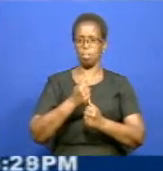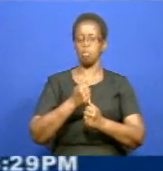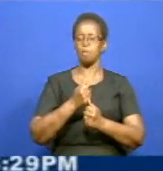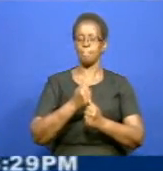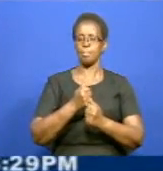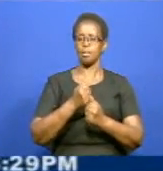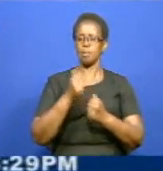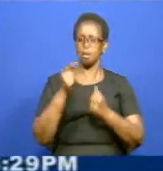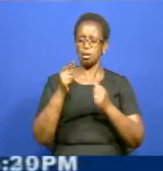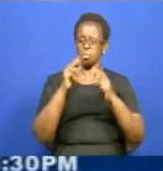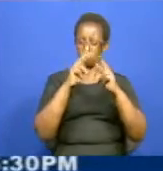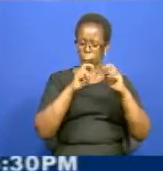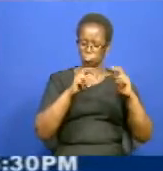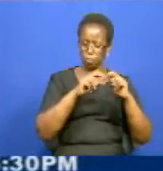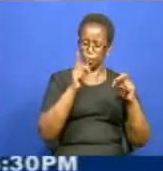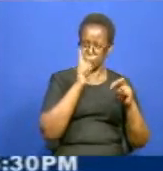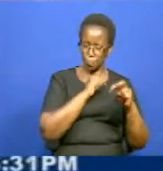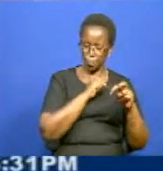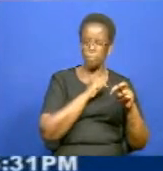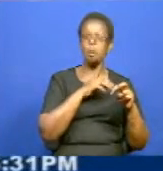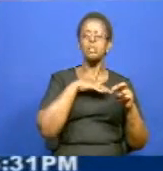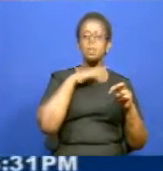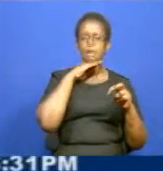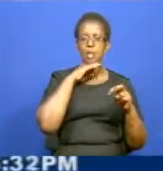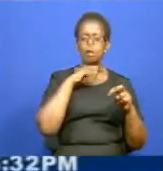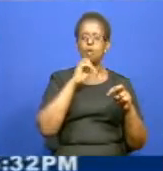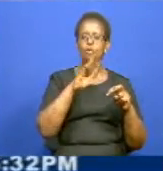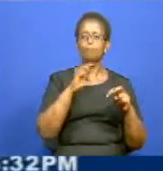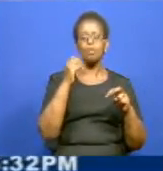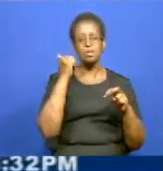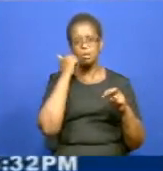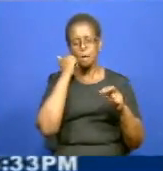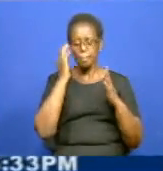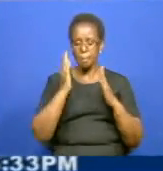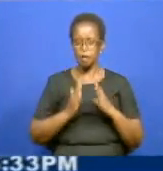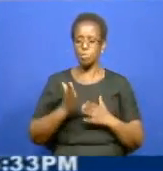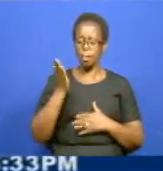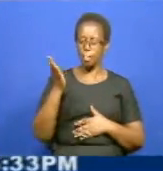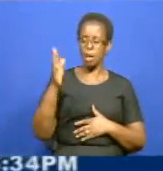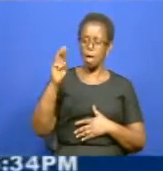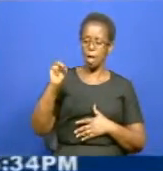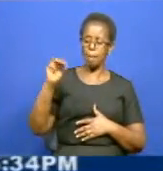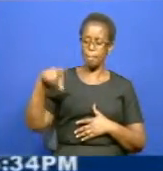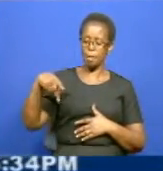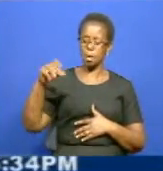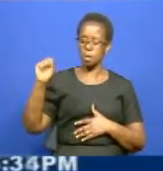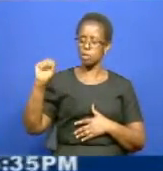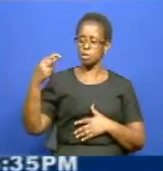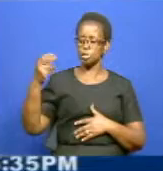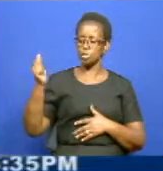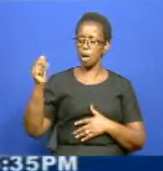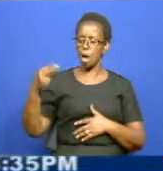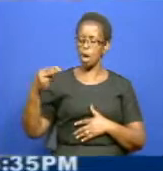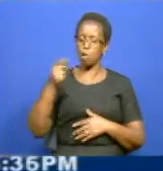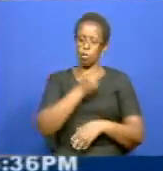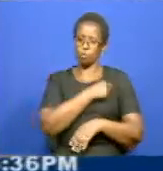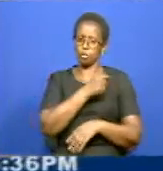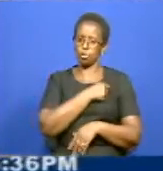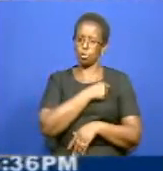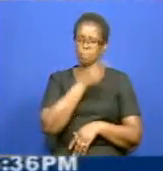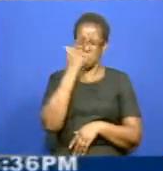inquiry into the death of a patient at MP Shah Hospital, allegedly due to negligence. Thank you.